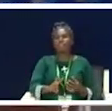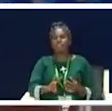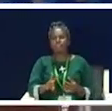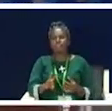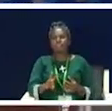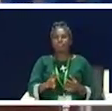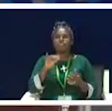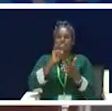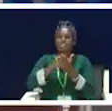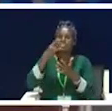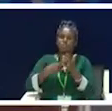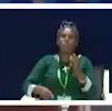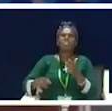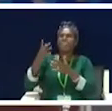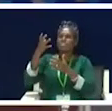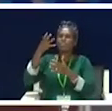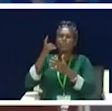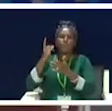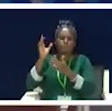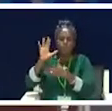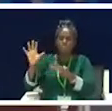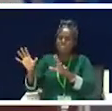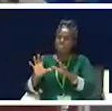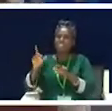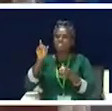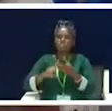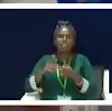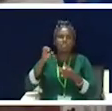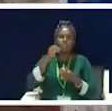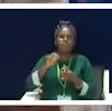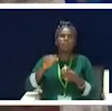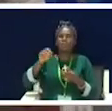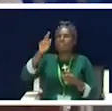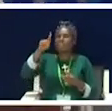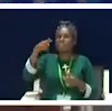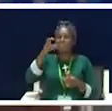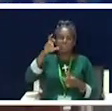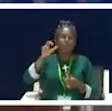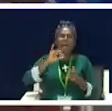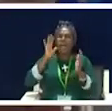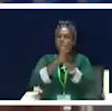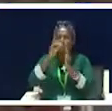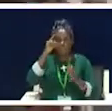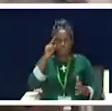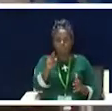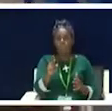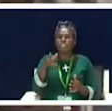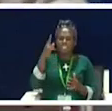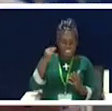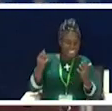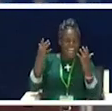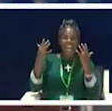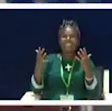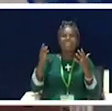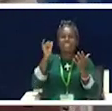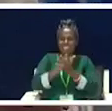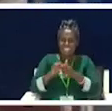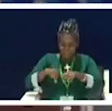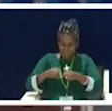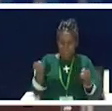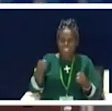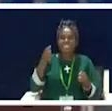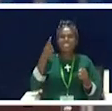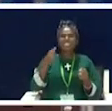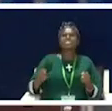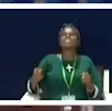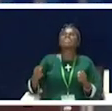God did to the arm of Pharaoh. I pray for you today. The arm that break the arm of the wicked, and there